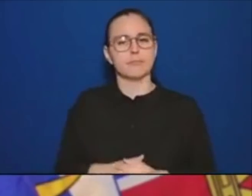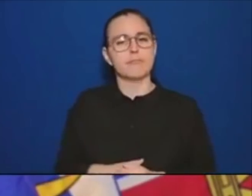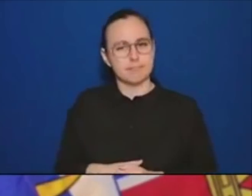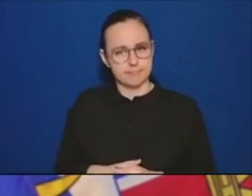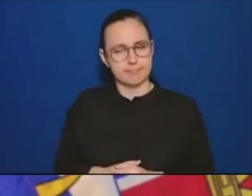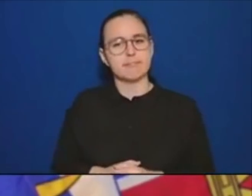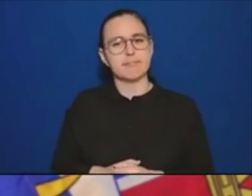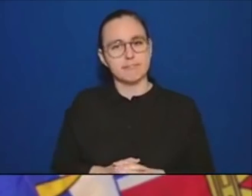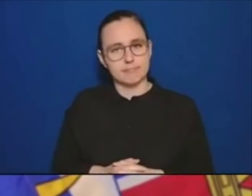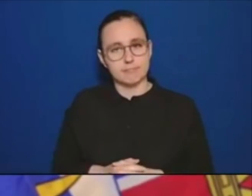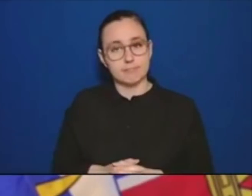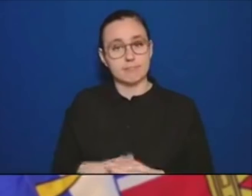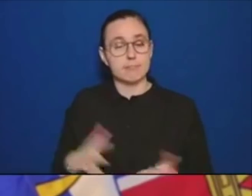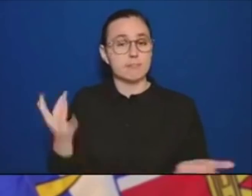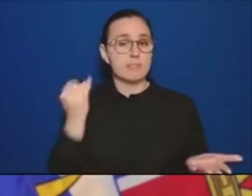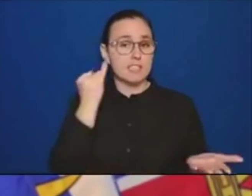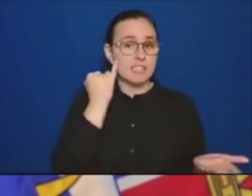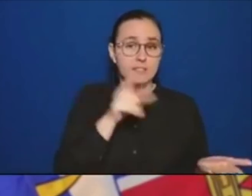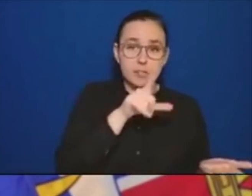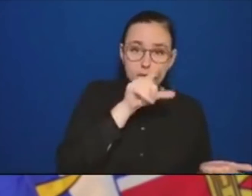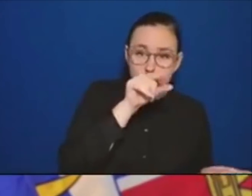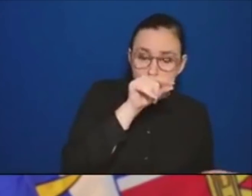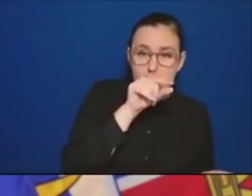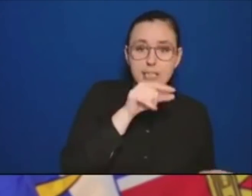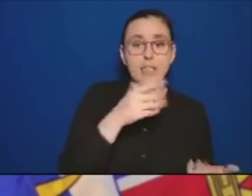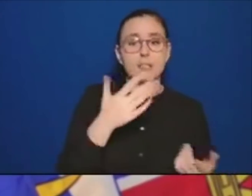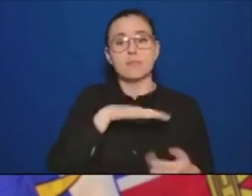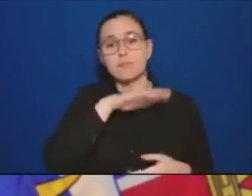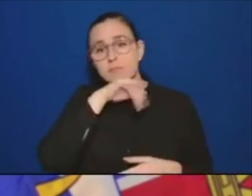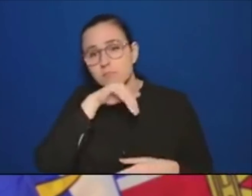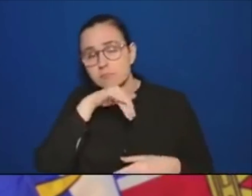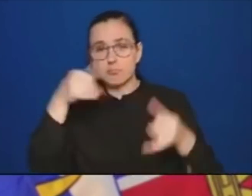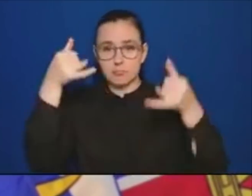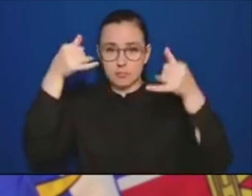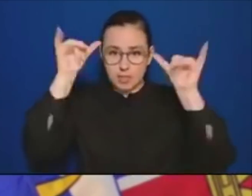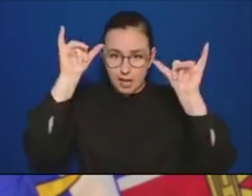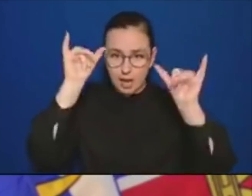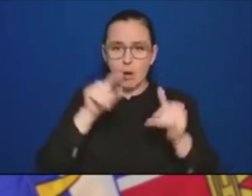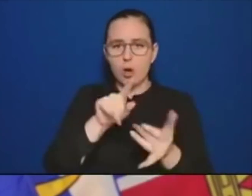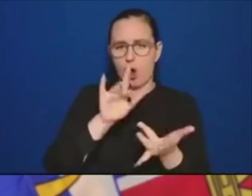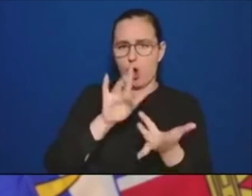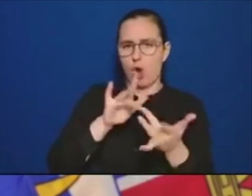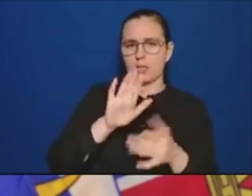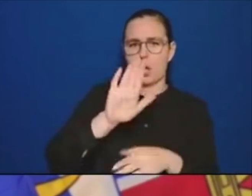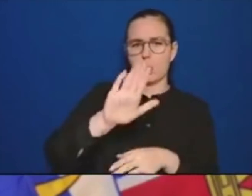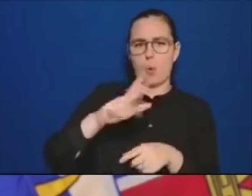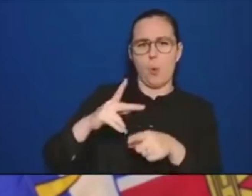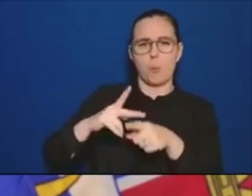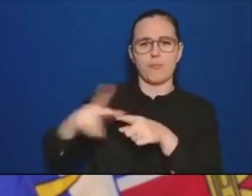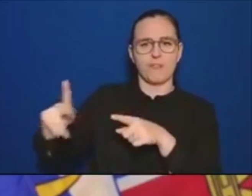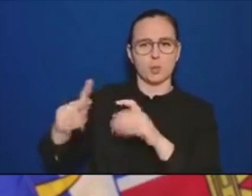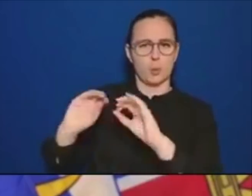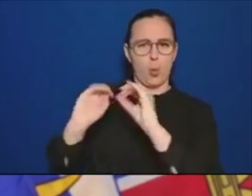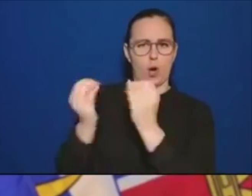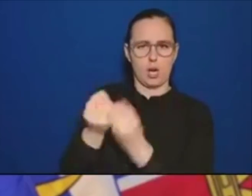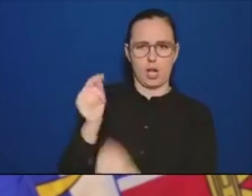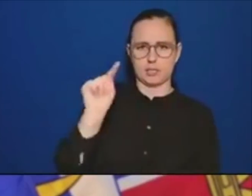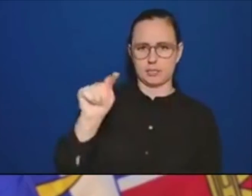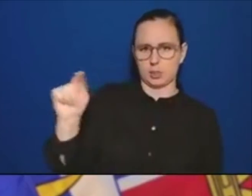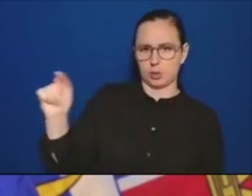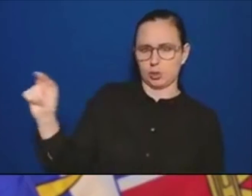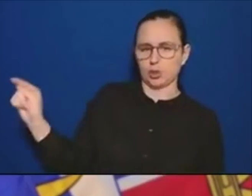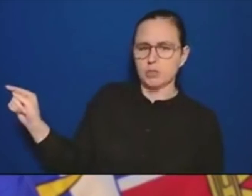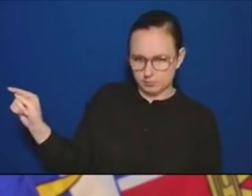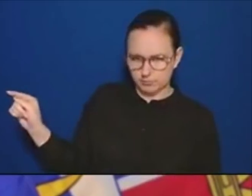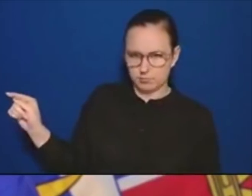poultry industry, hog industry, dairy industry, get a hold of your associations. There's a very close working